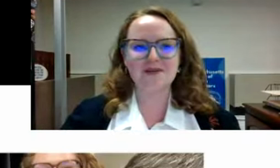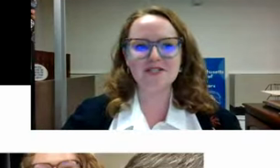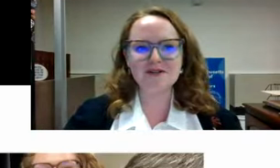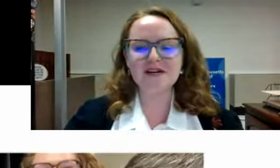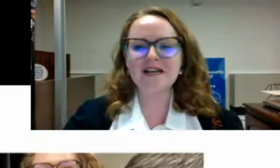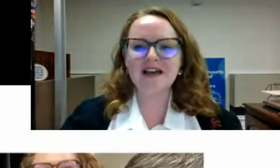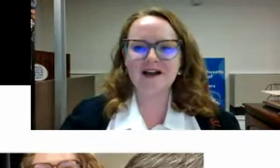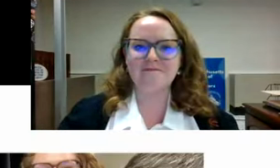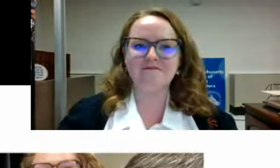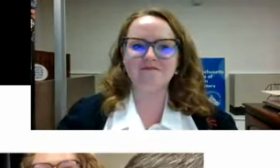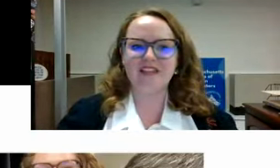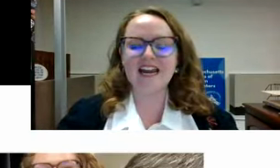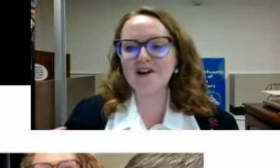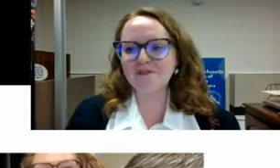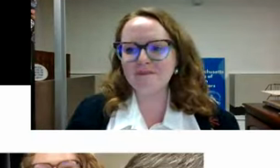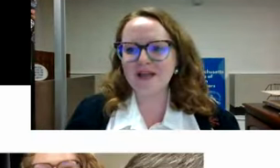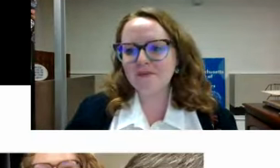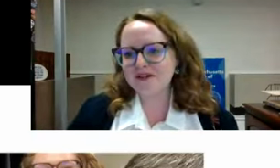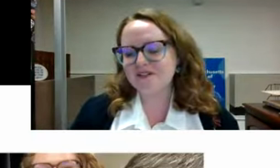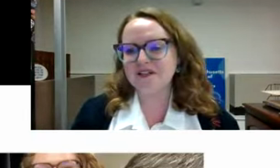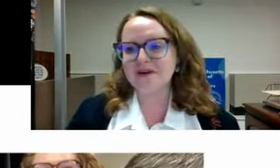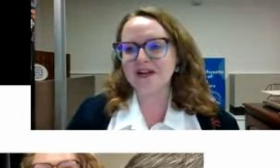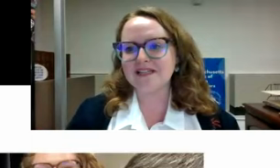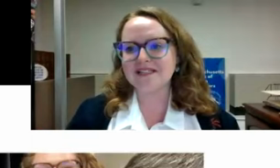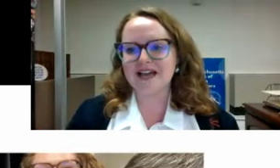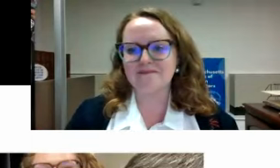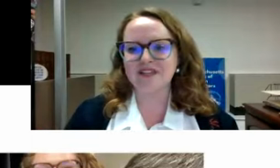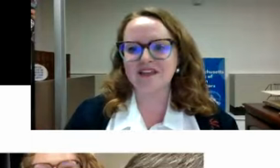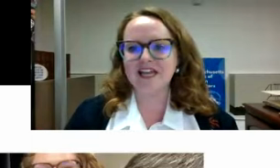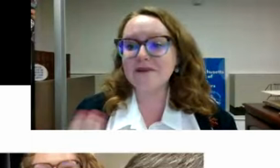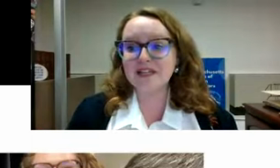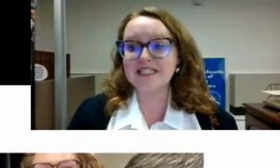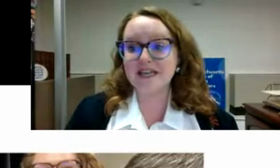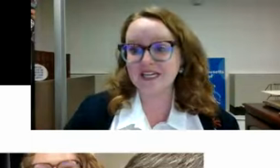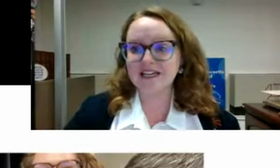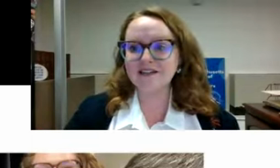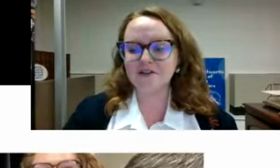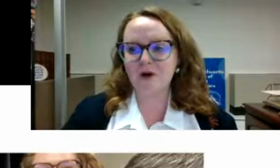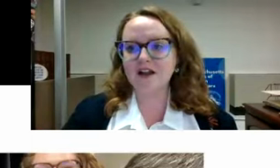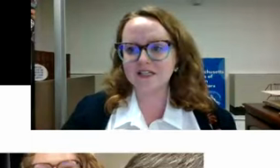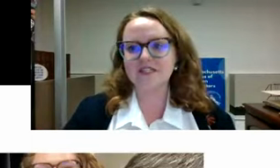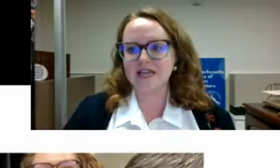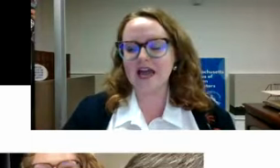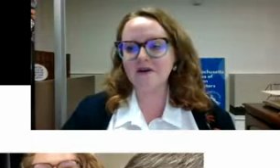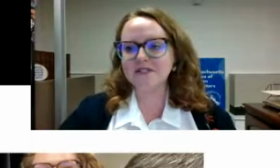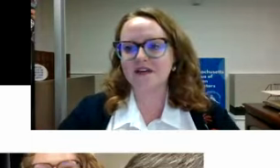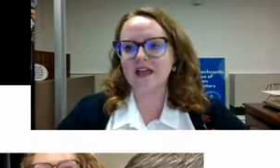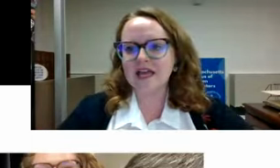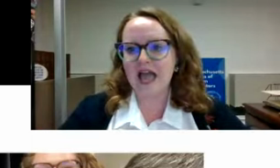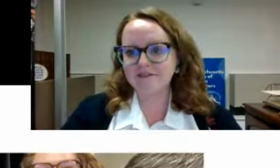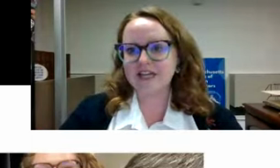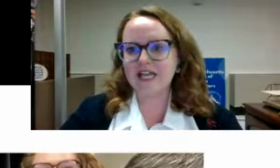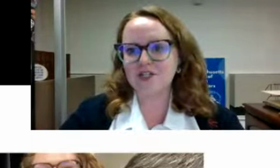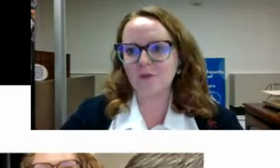that is what you do. And I know from my own personal experience, it can be really intimidating to walk into the state house